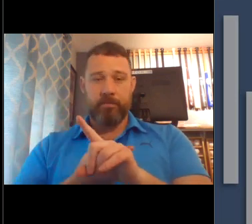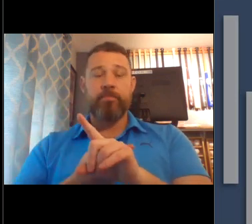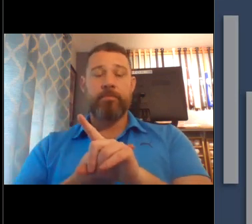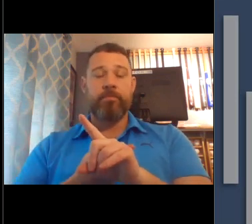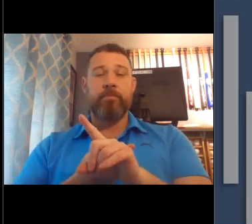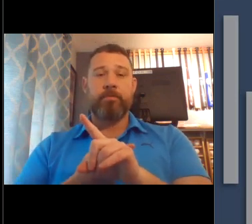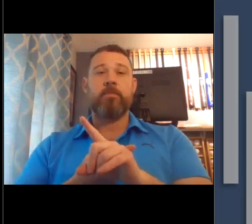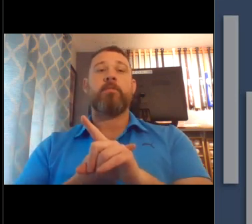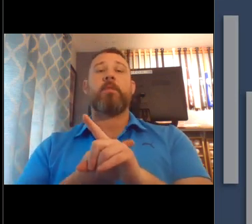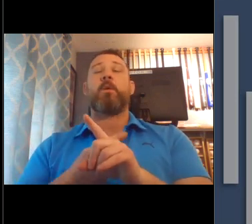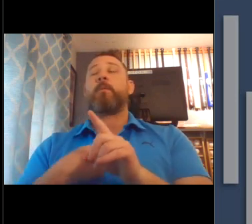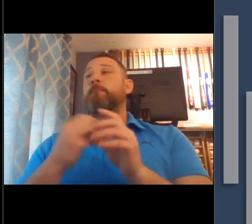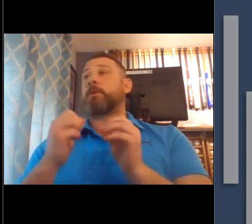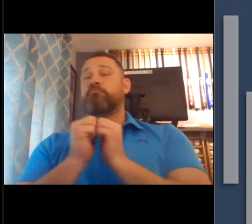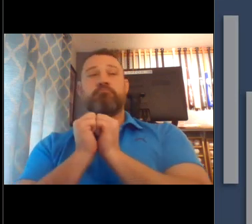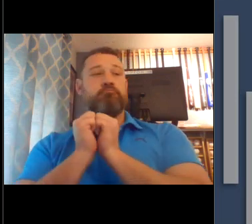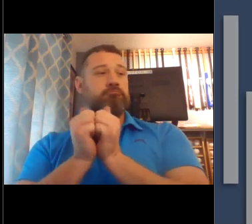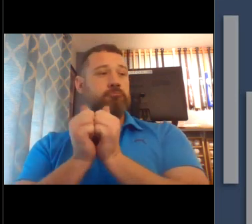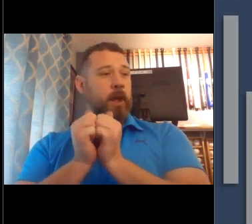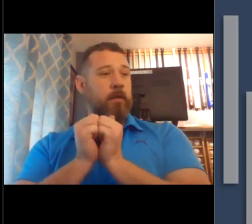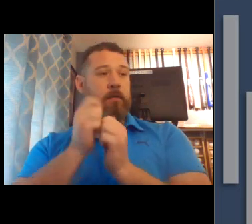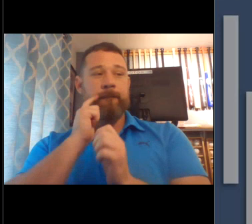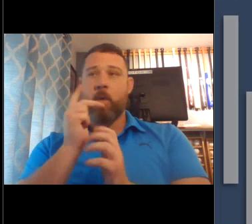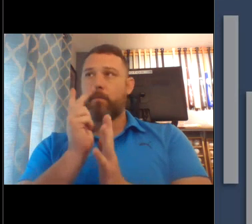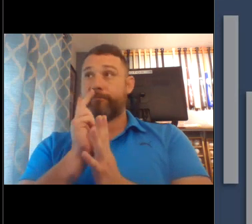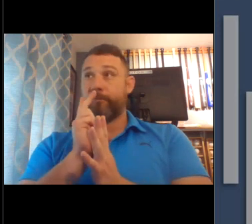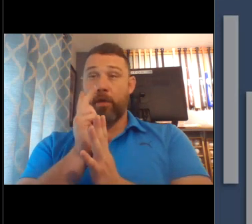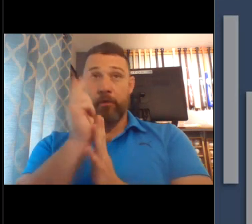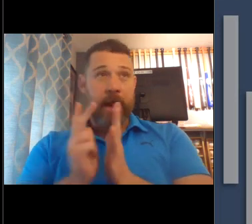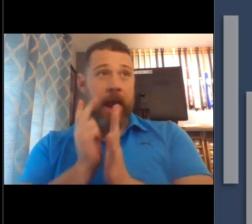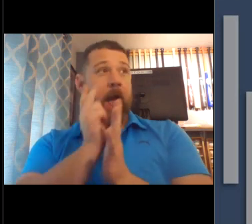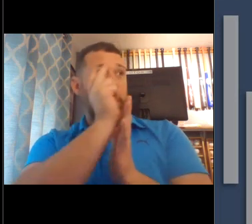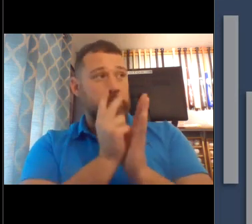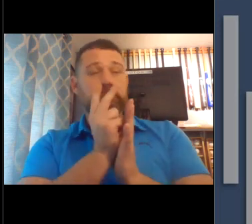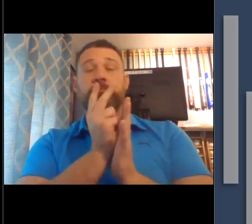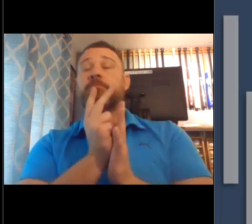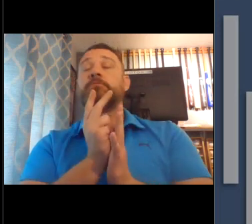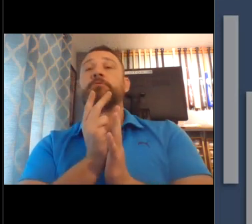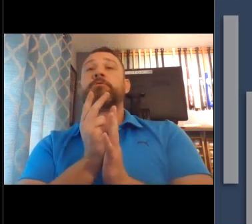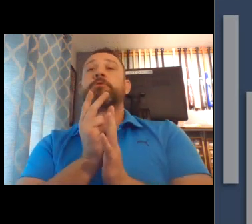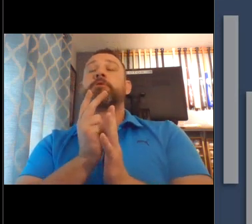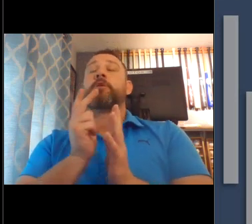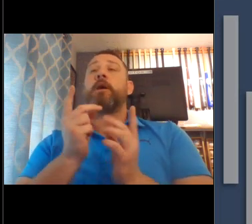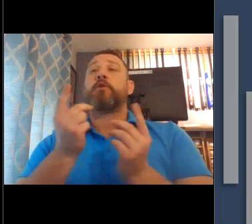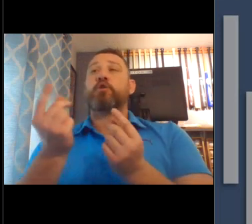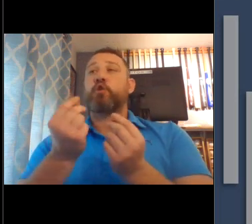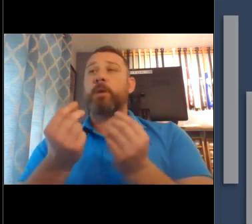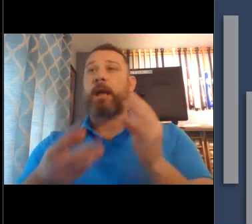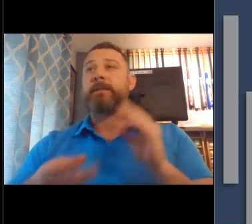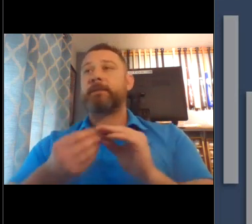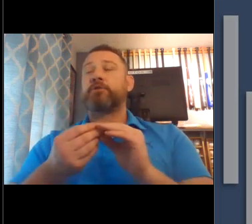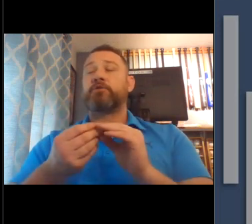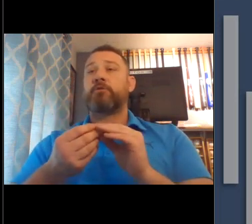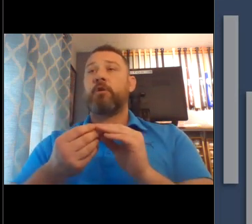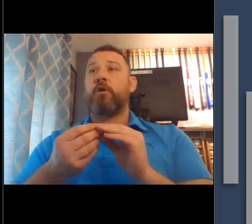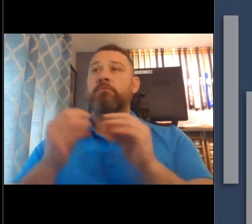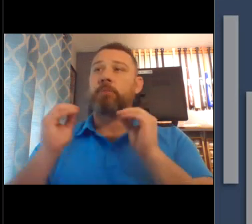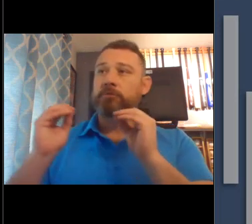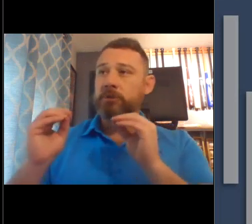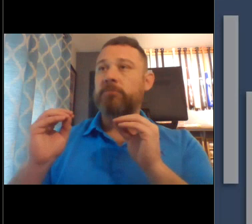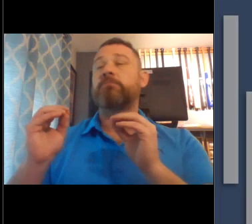been together for 3 hours at a time, and then doing additional coaching, coming back together for